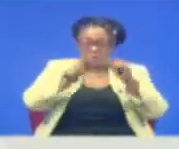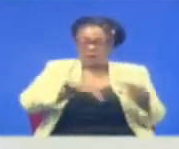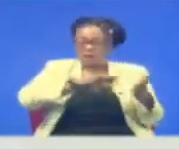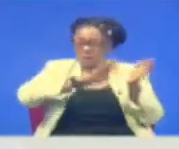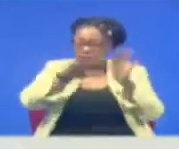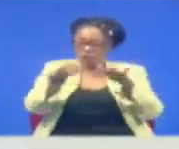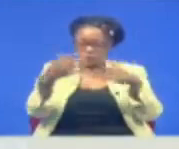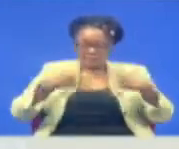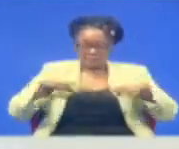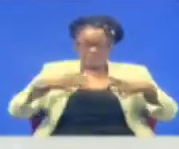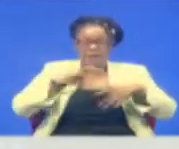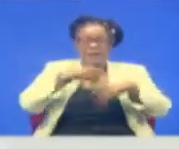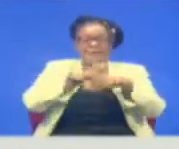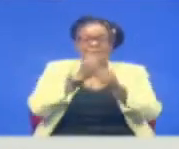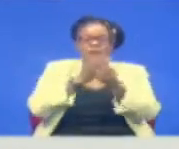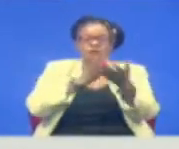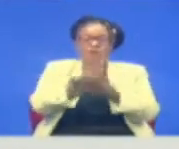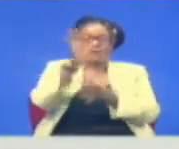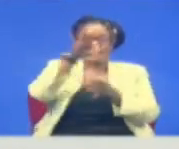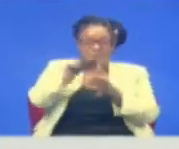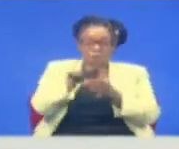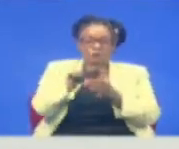and make sure they vote